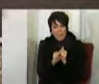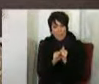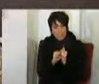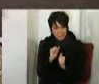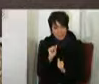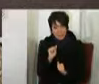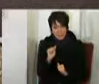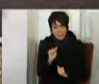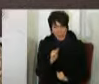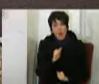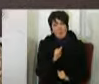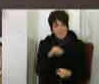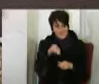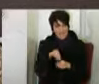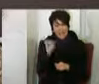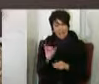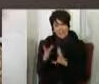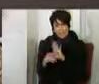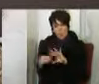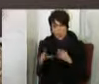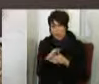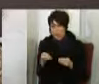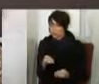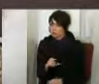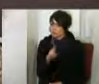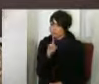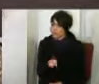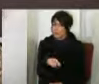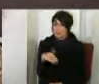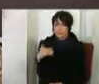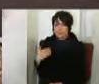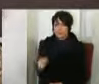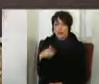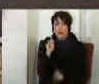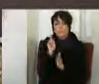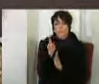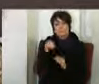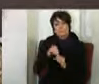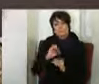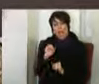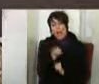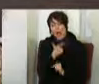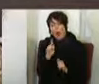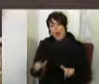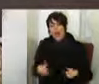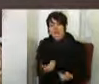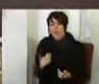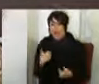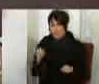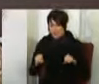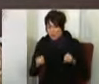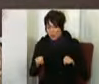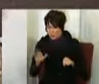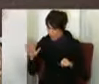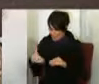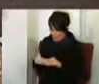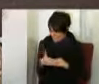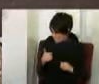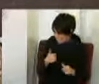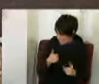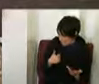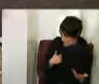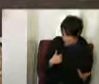story. We acknowledge, loving and gracious one, that there have been moments in our own lives where we have doubted your leading. We